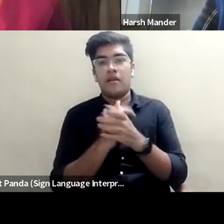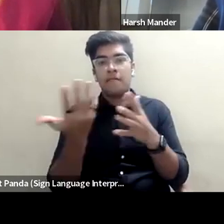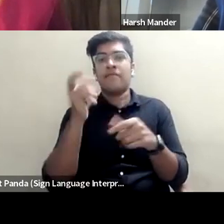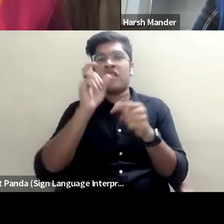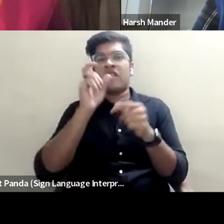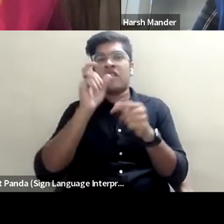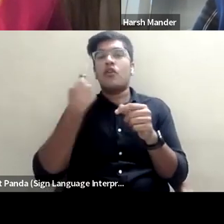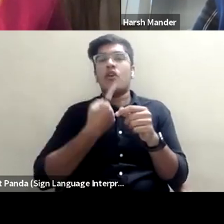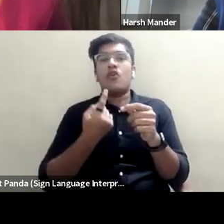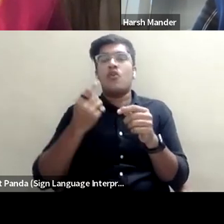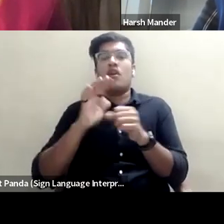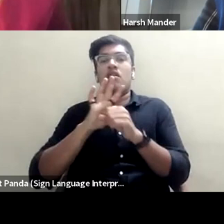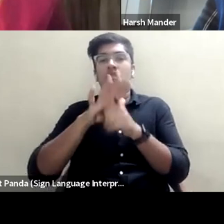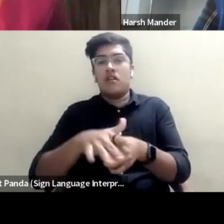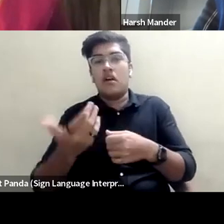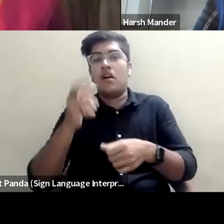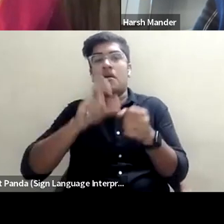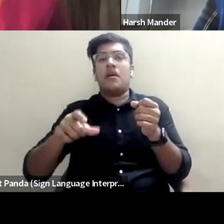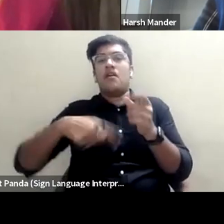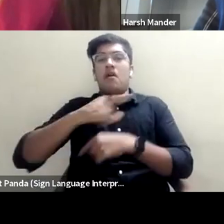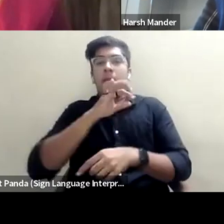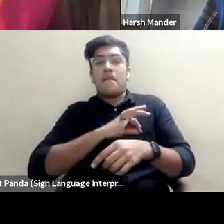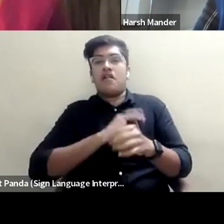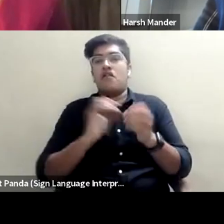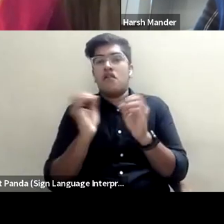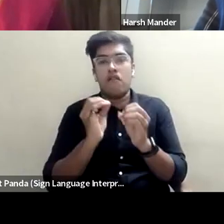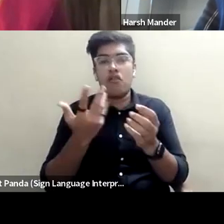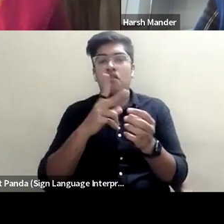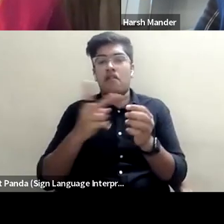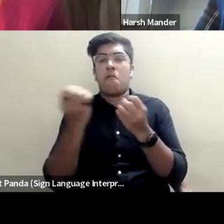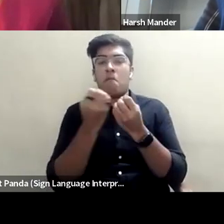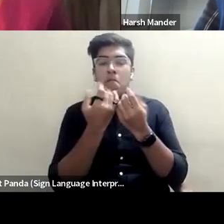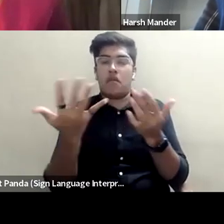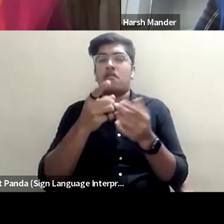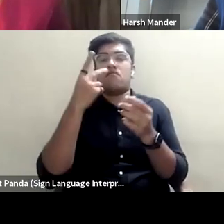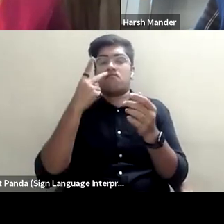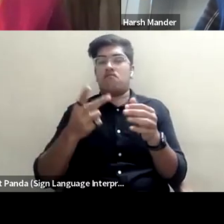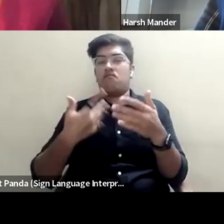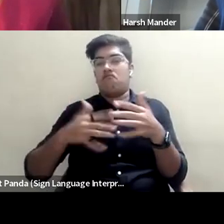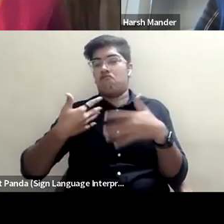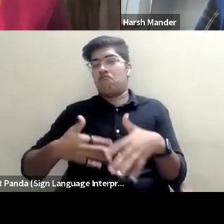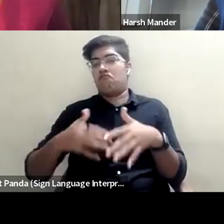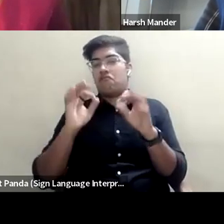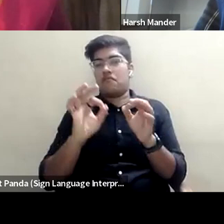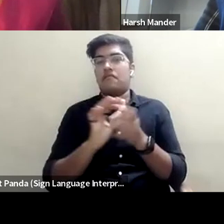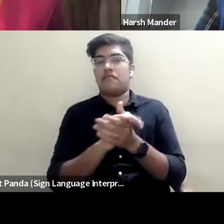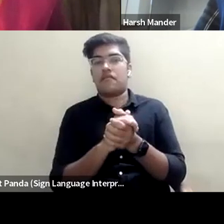most disadvantaged. A person who's destitute on the streets actually was rescued